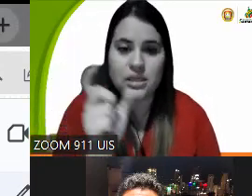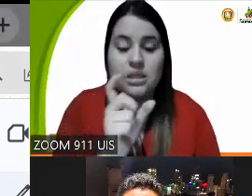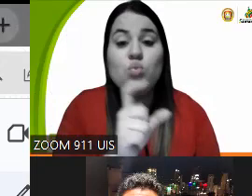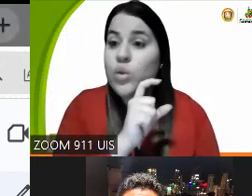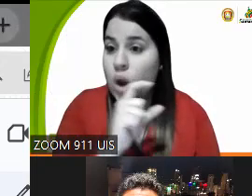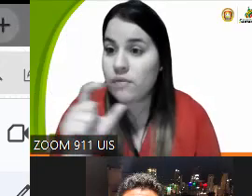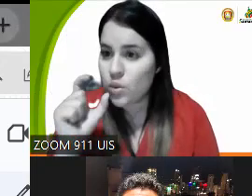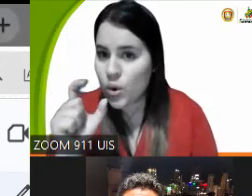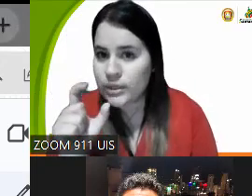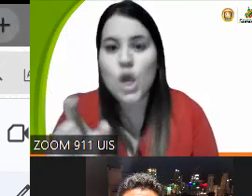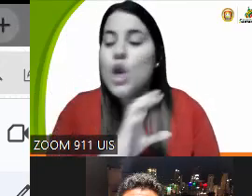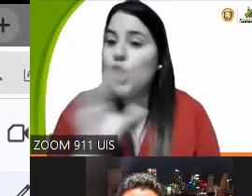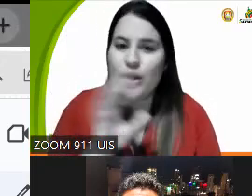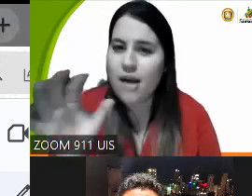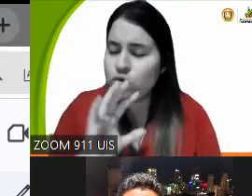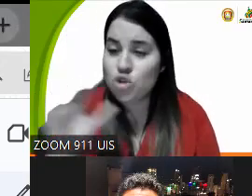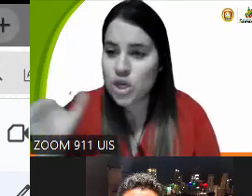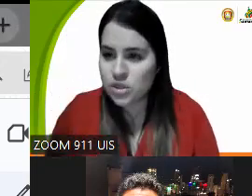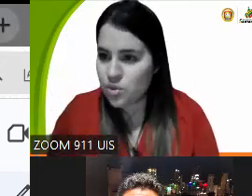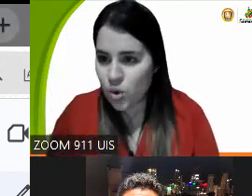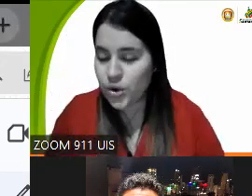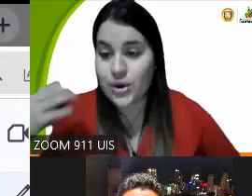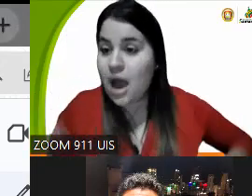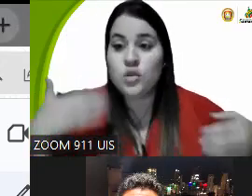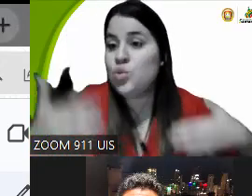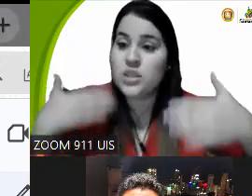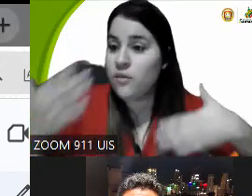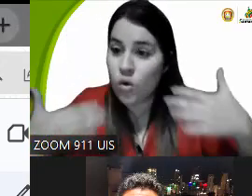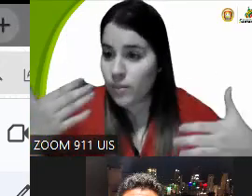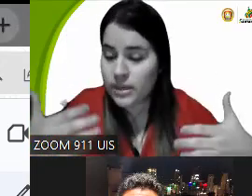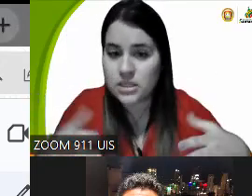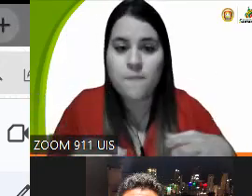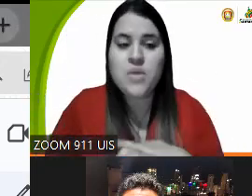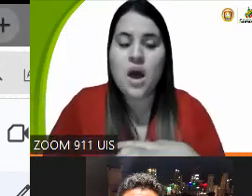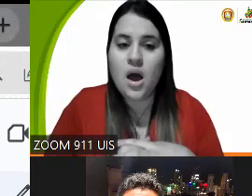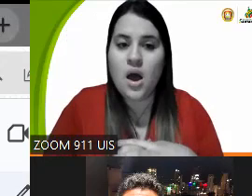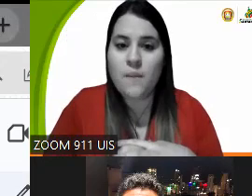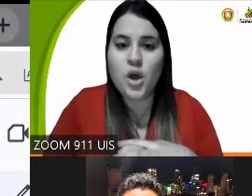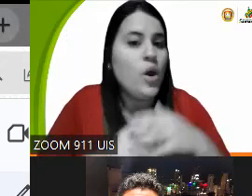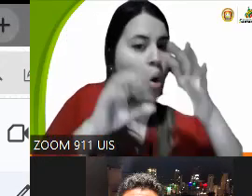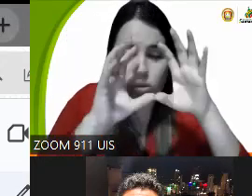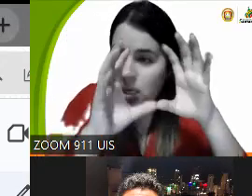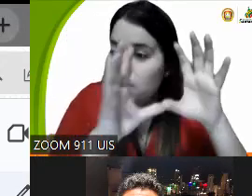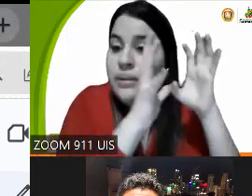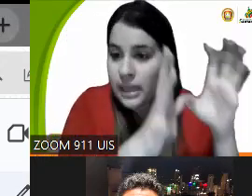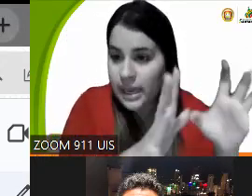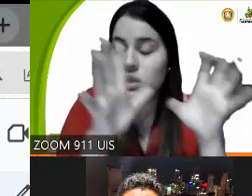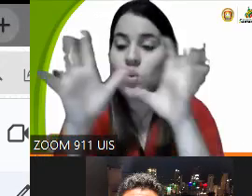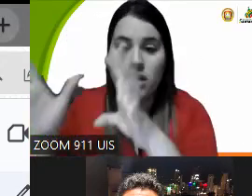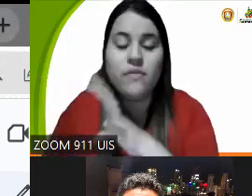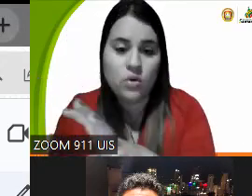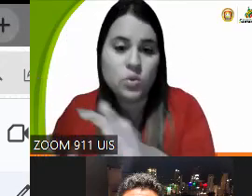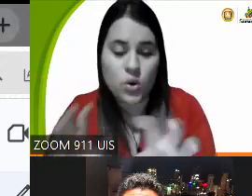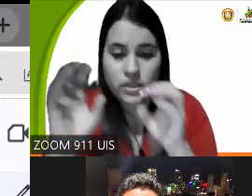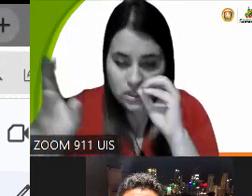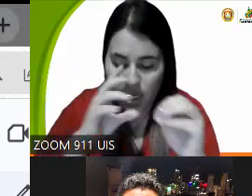the sentences with one of the words. You don't have to change the word, you don't have to transform it. Only place